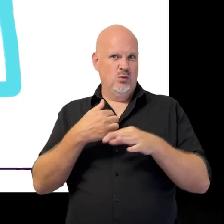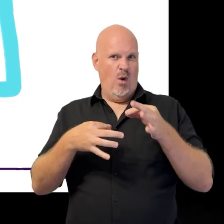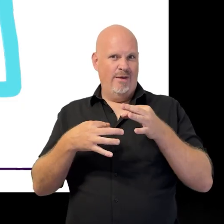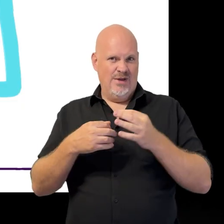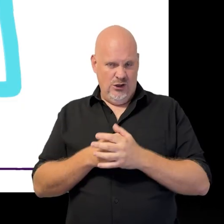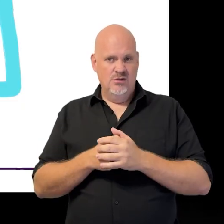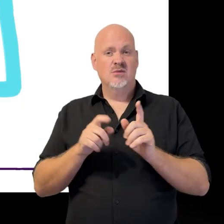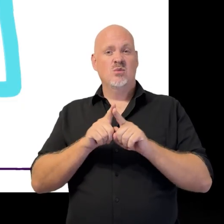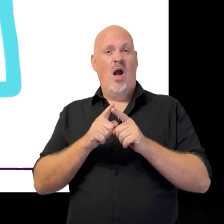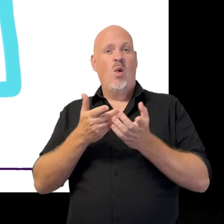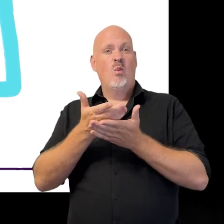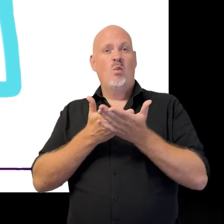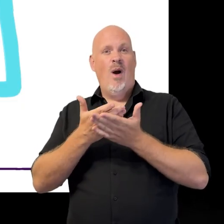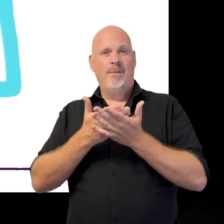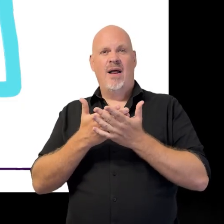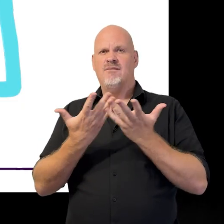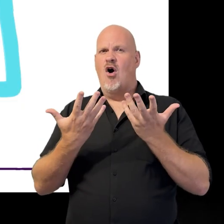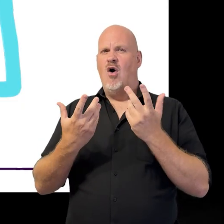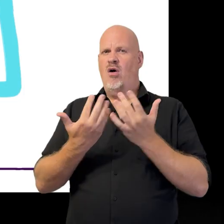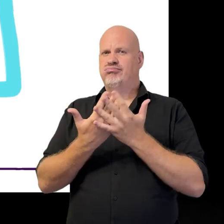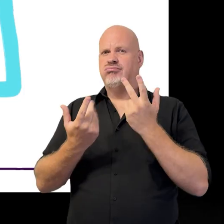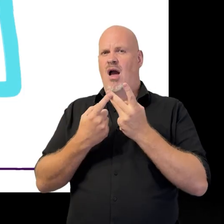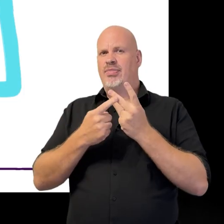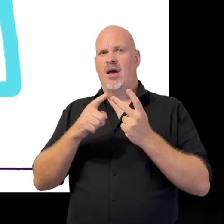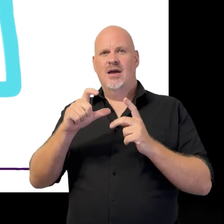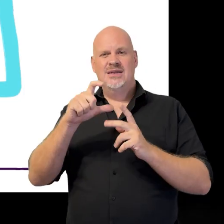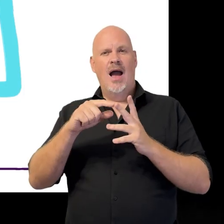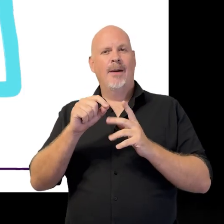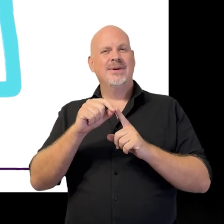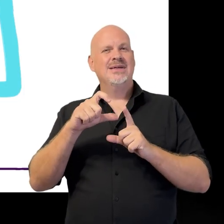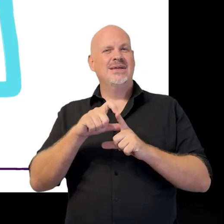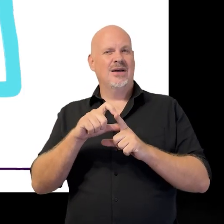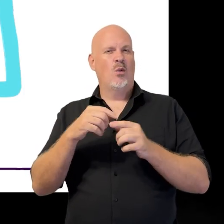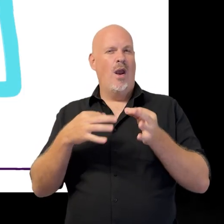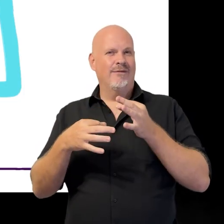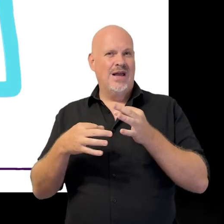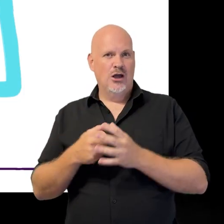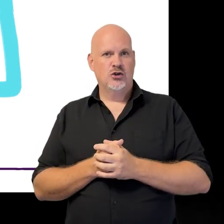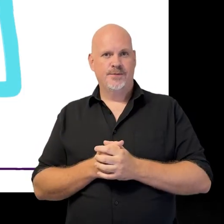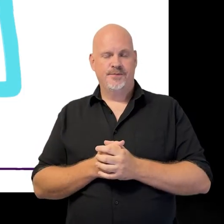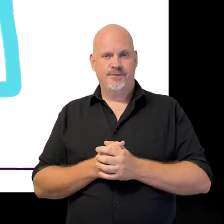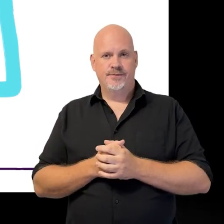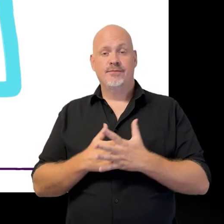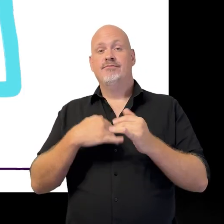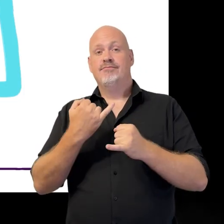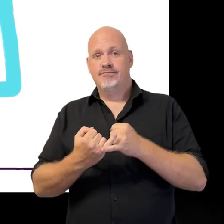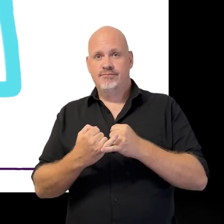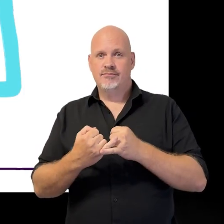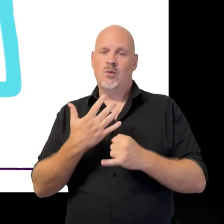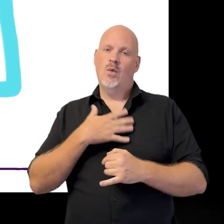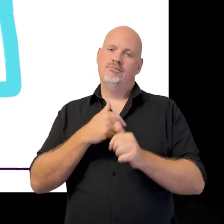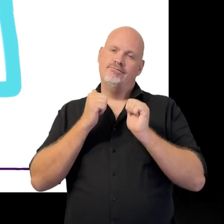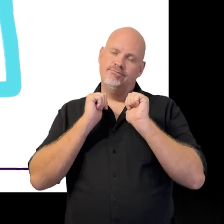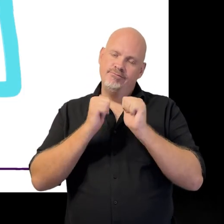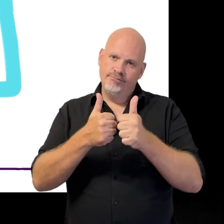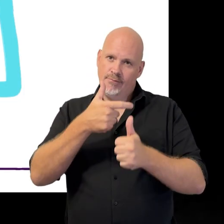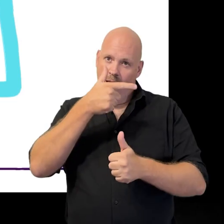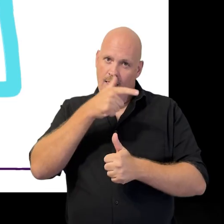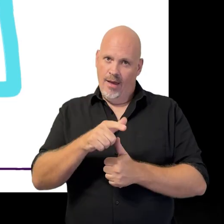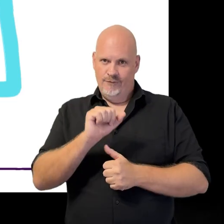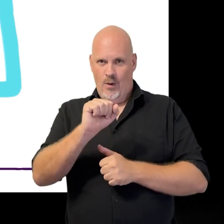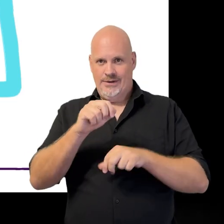qualifications. Finally, we would just like to wish you all the best with your assignment. Thank you.